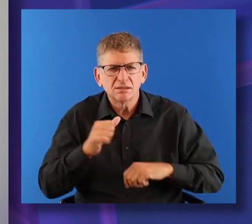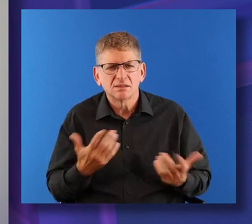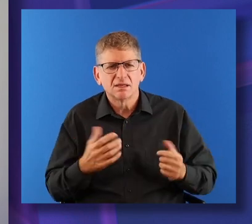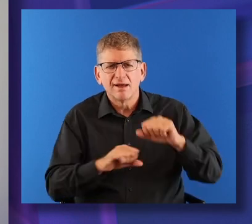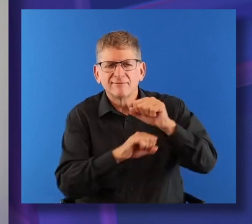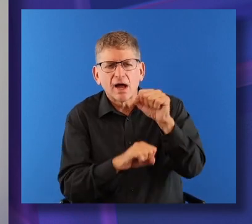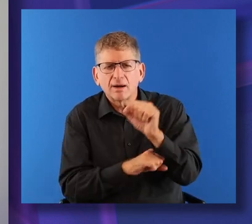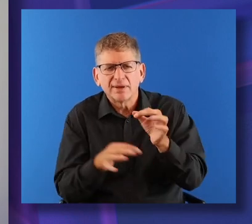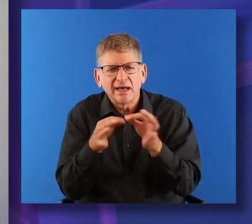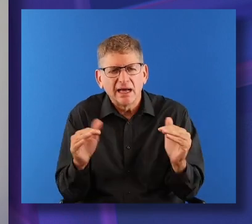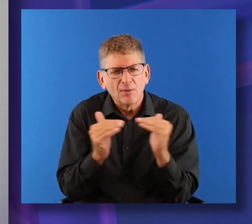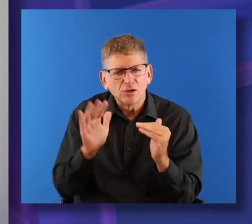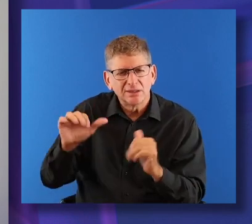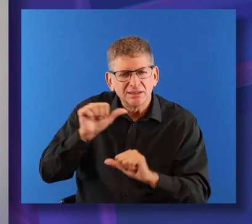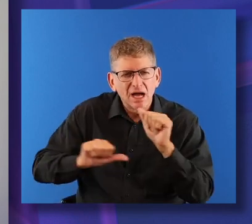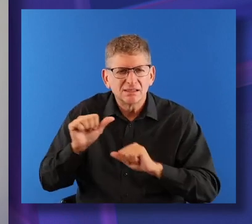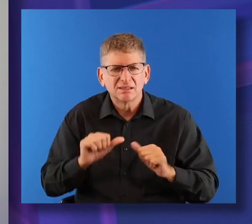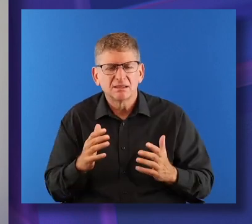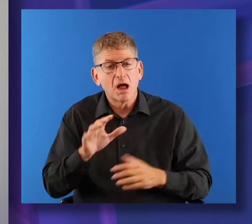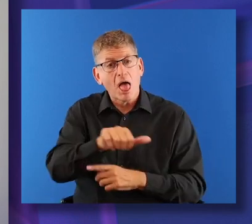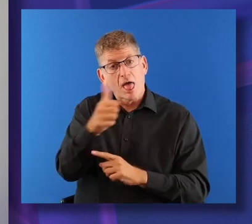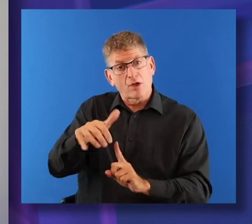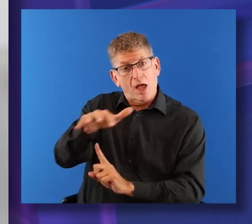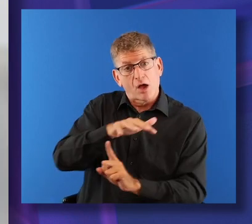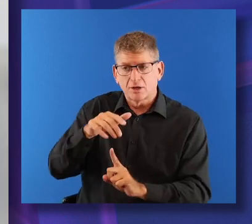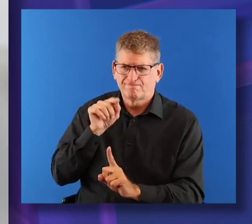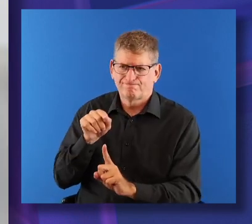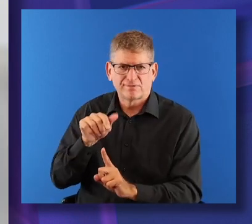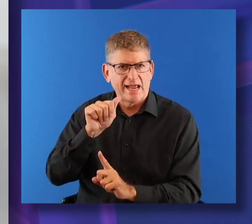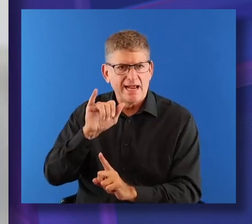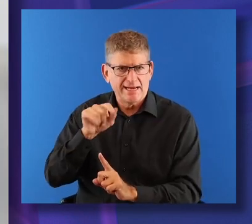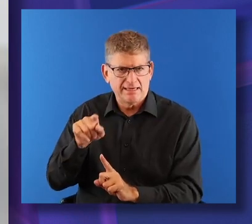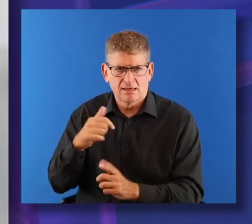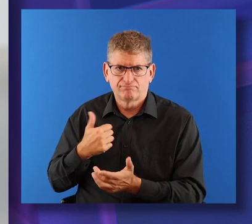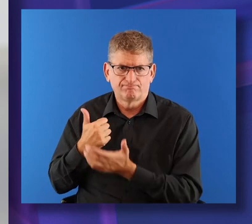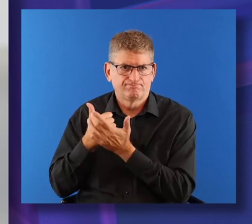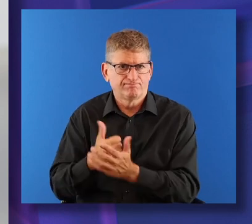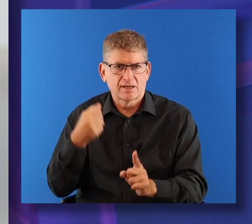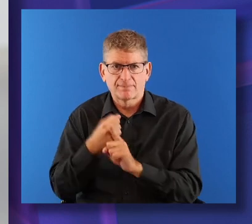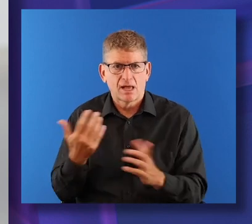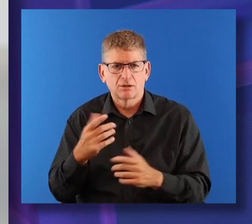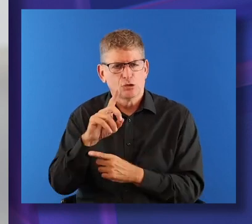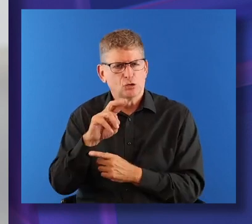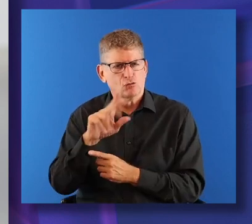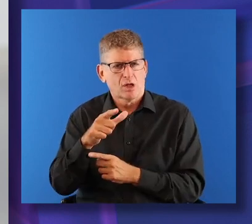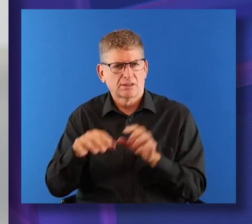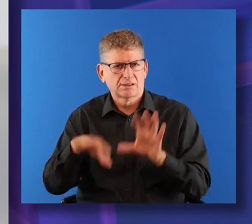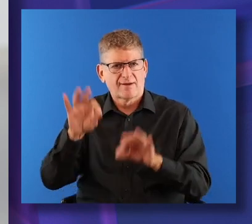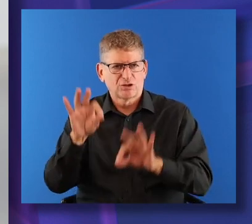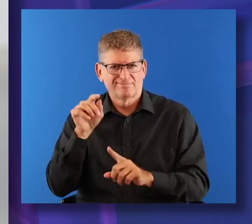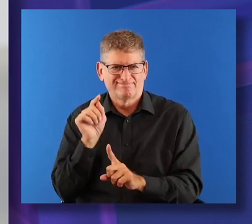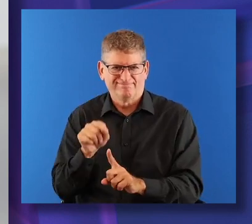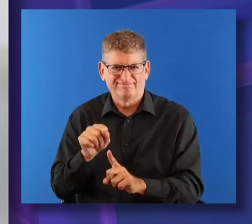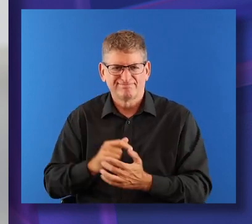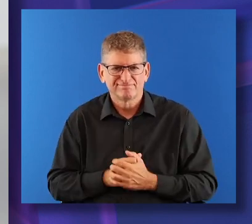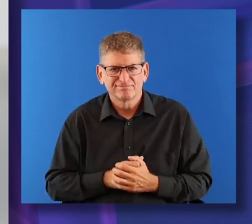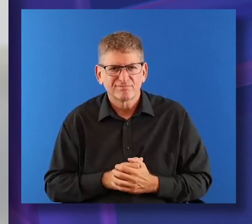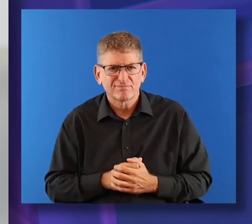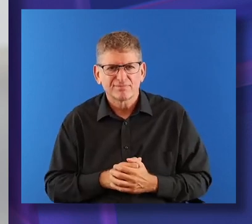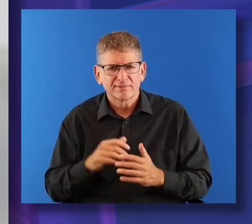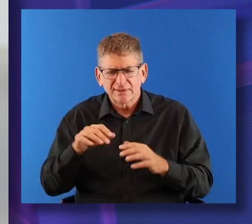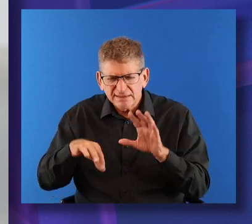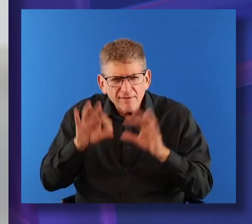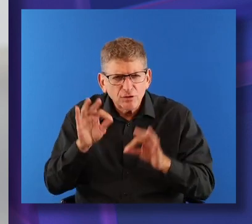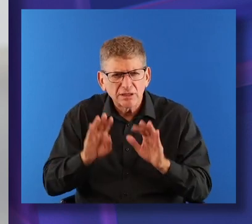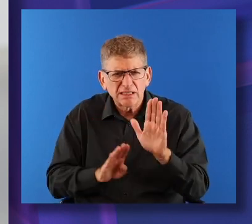sciences, and the fundamental equations of science. Another area where we believe AI for science will have a big impact is in drug